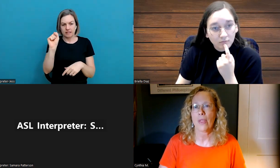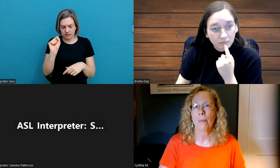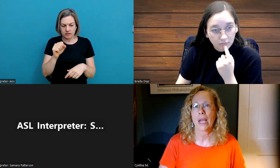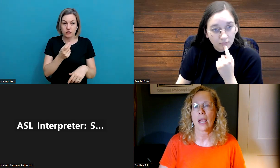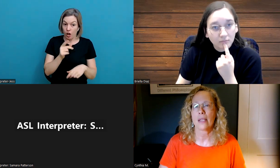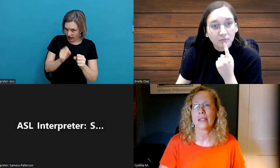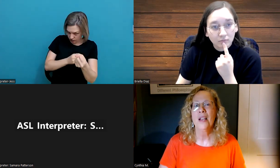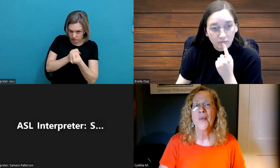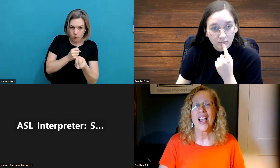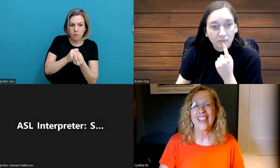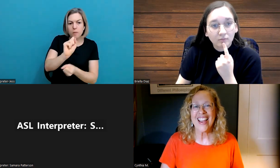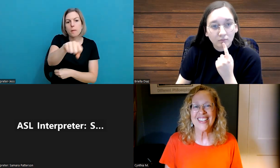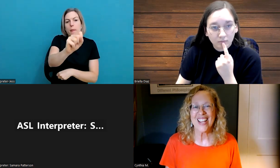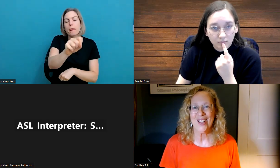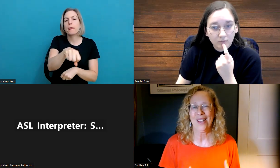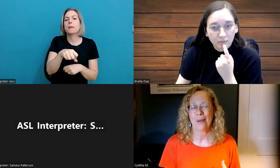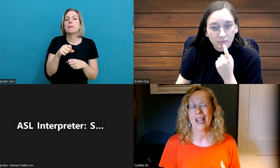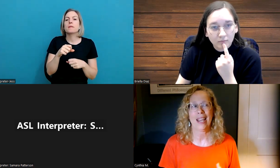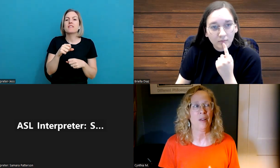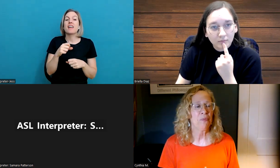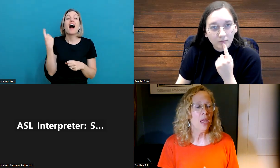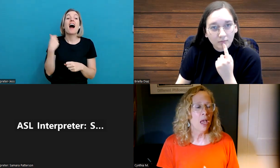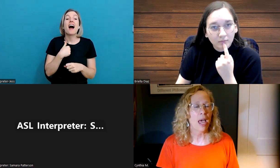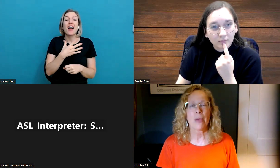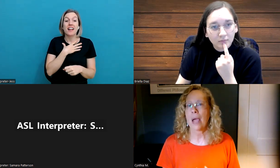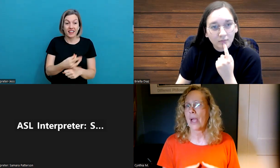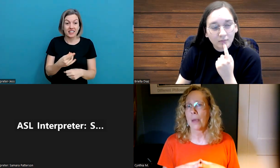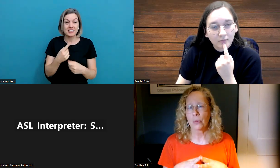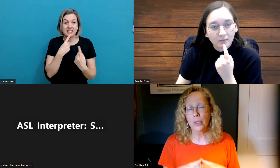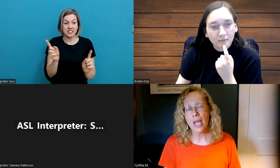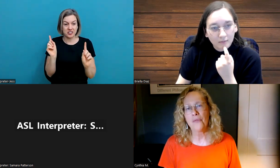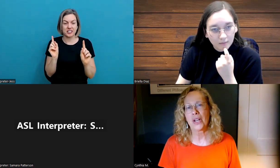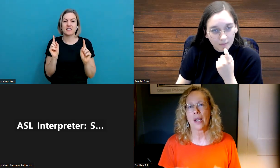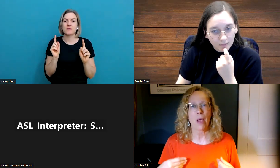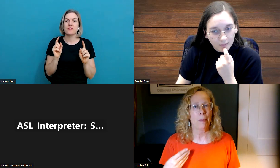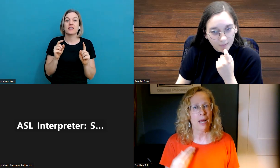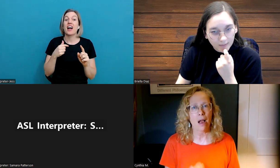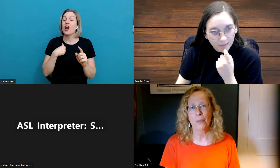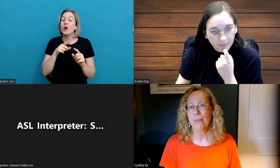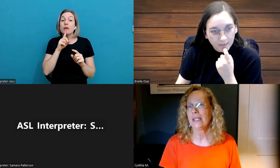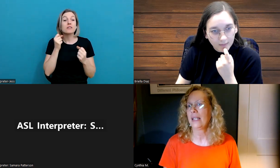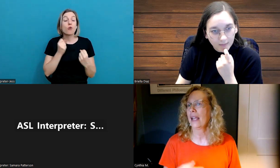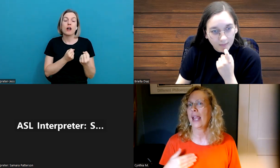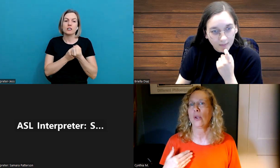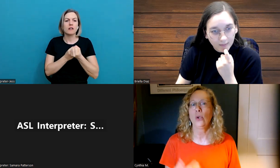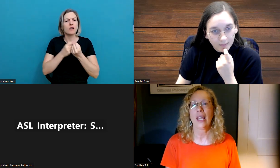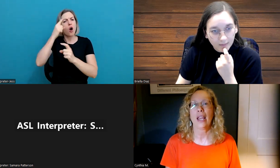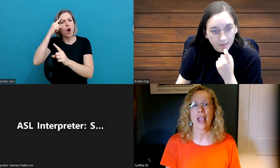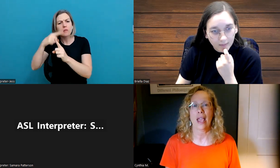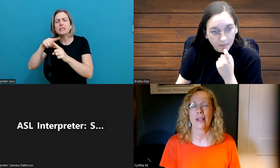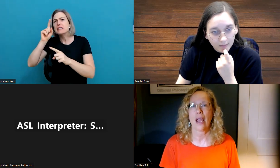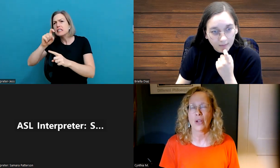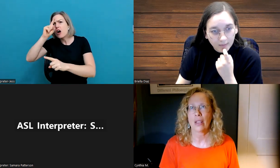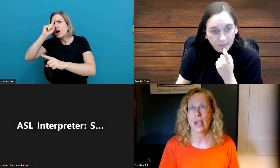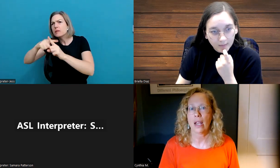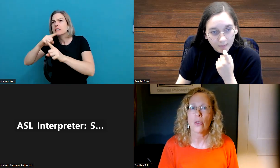help with that, because I like to tell everybody, I'm a real advocate Interesting. about being optimistic and looking